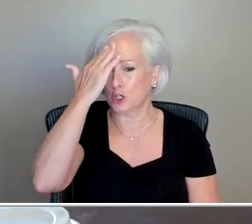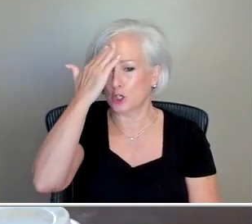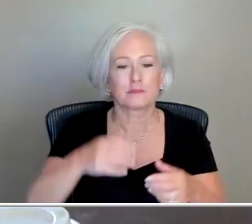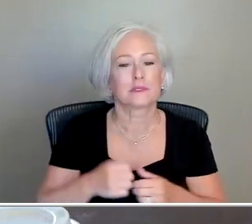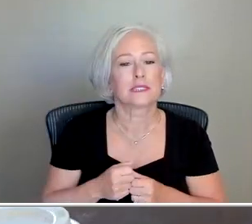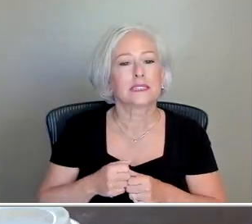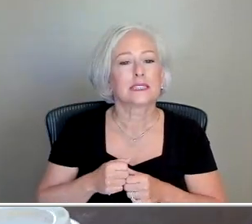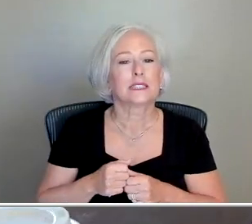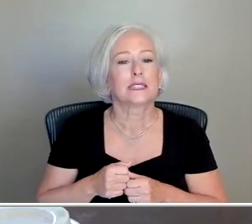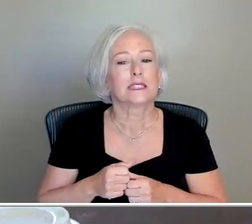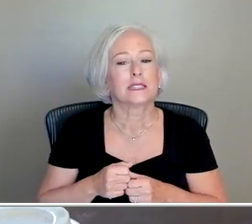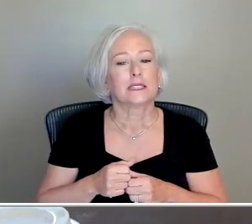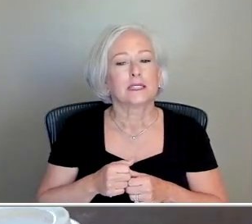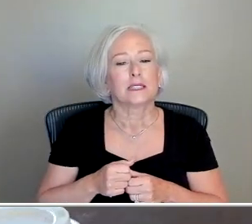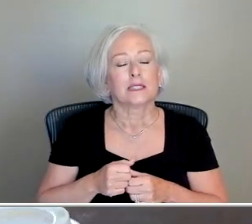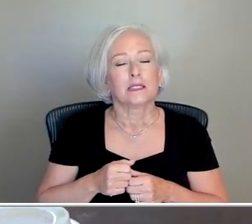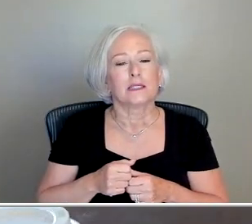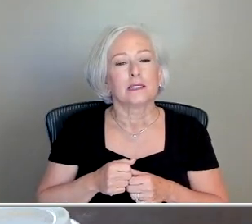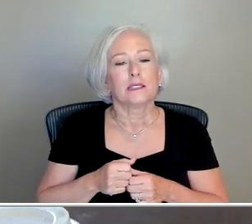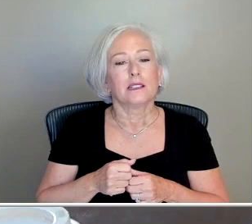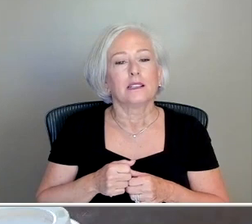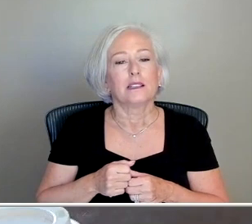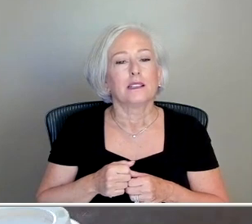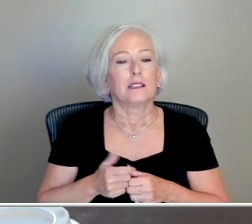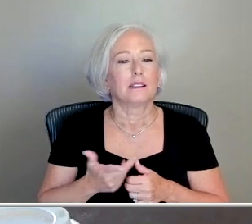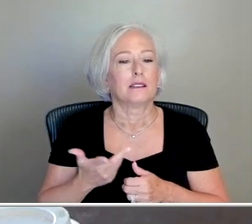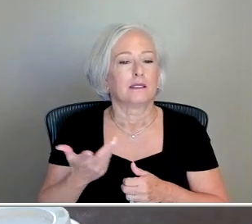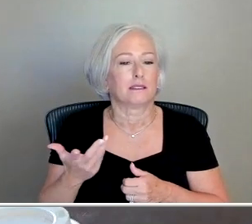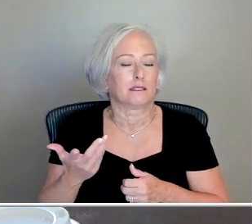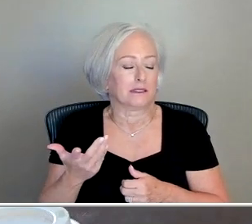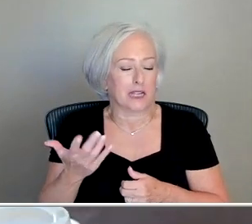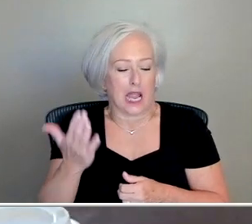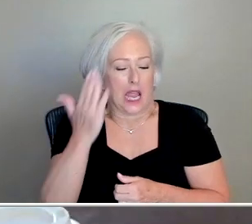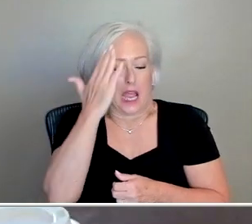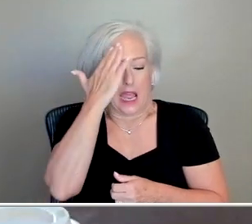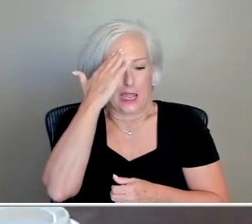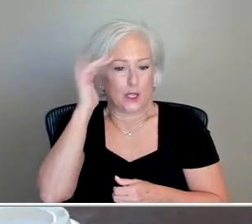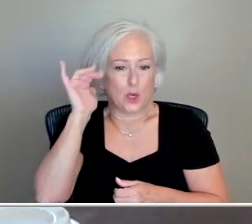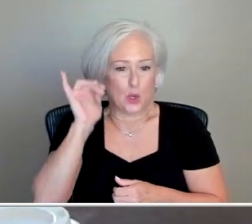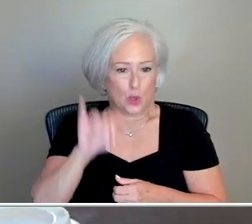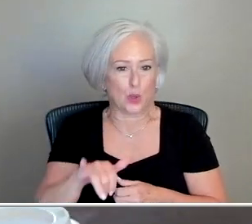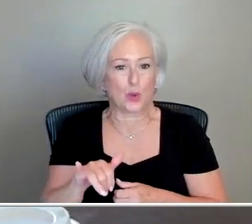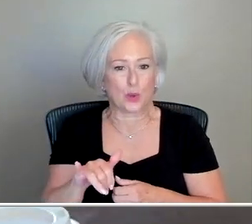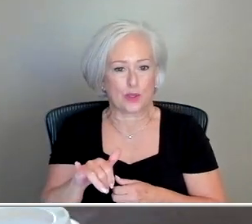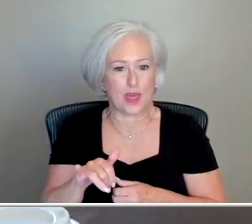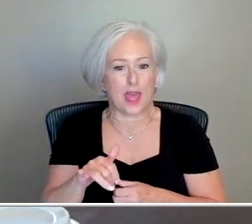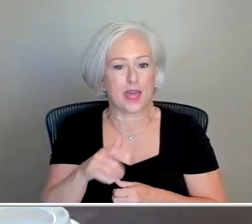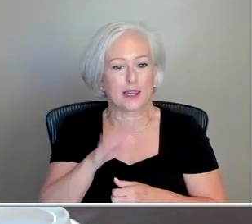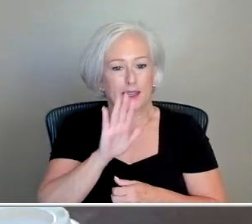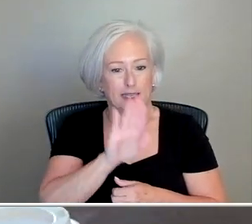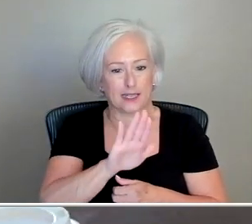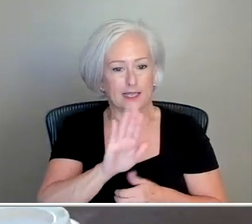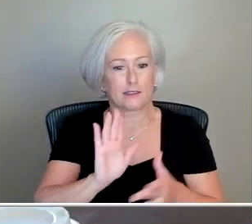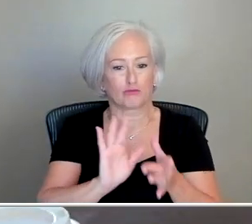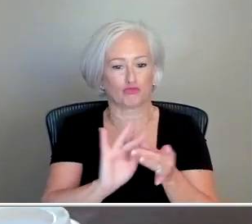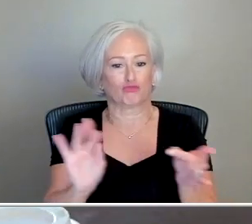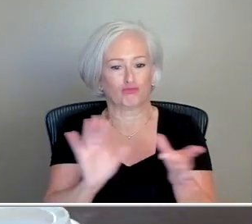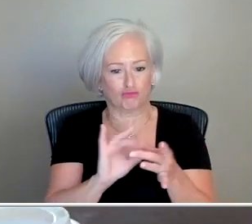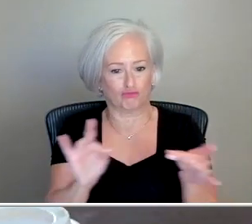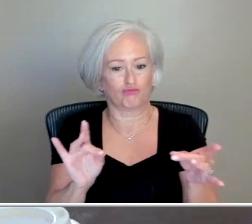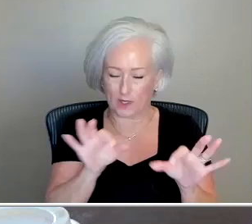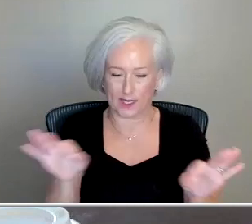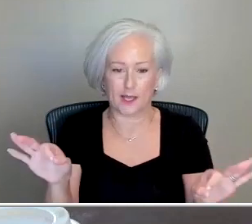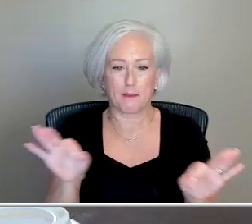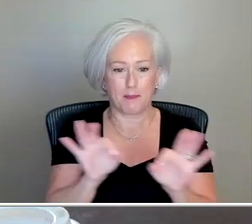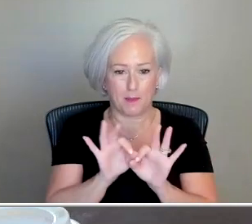credibility, and I immediately knew that what he was saying to me was going to be, really